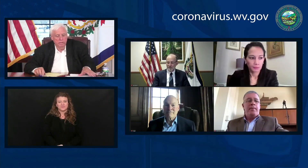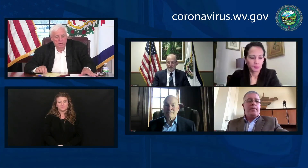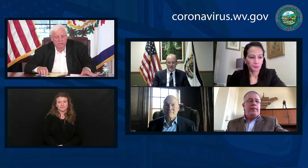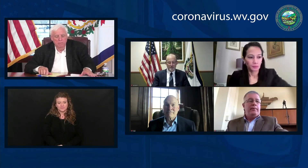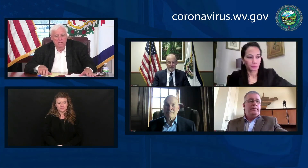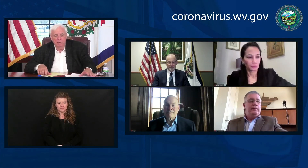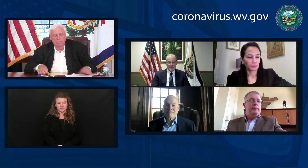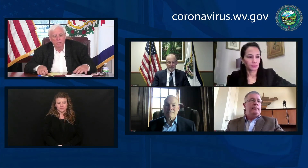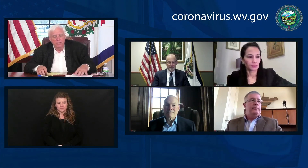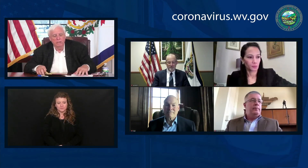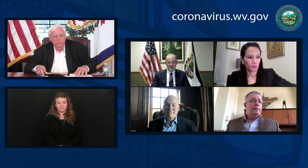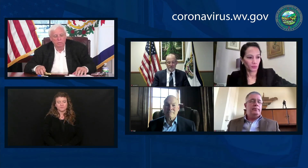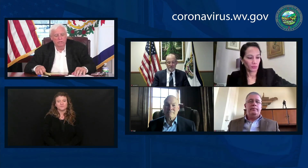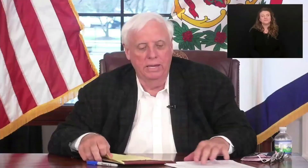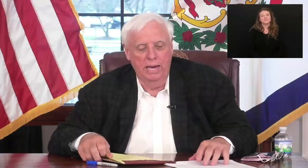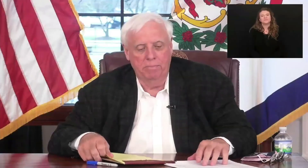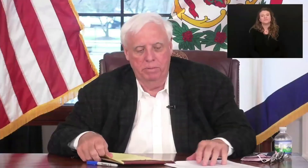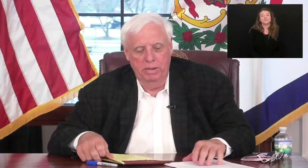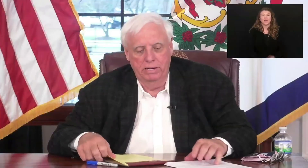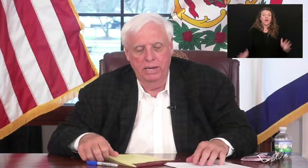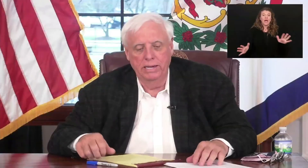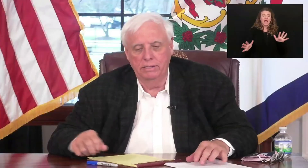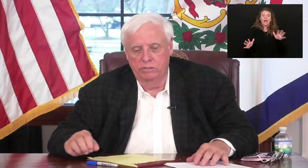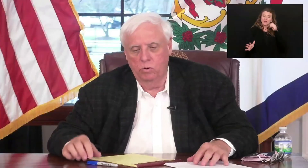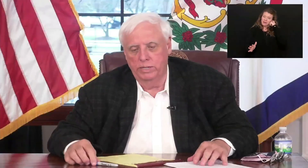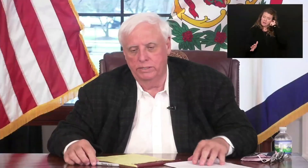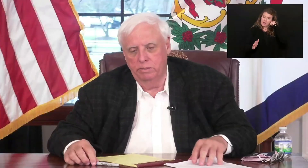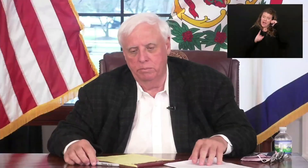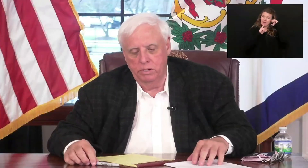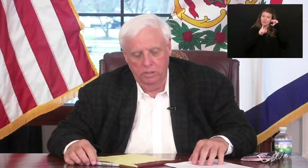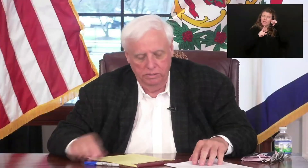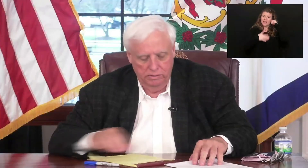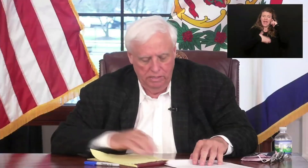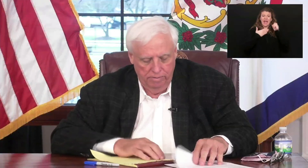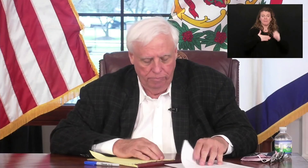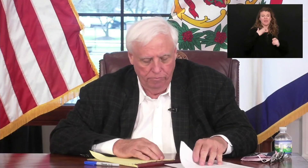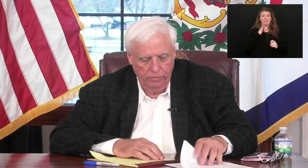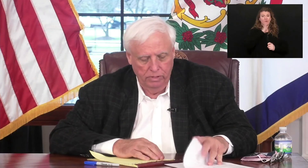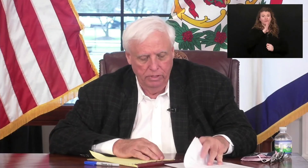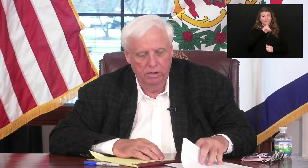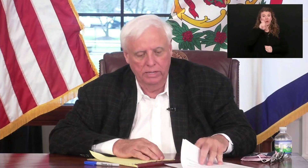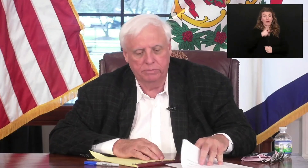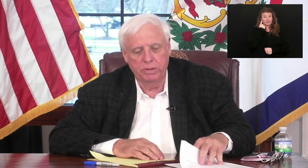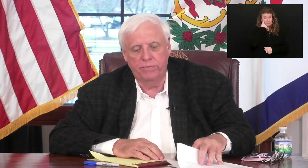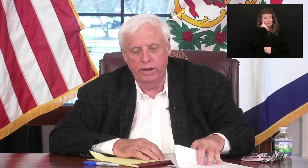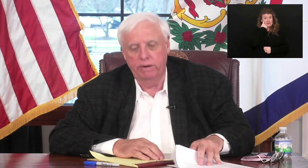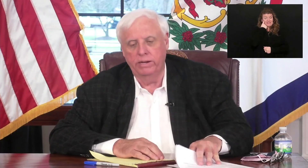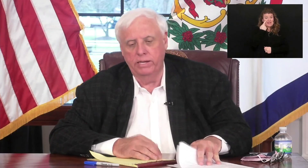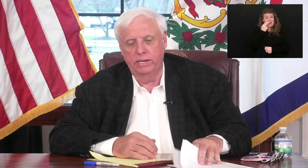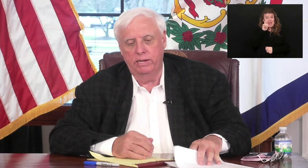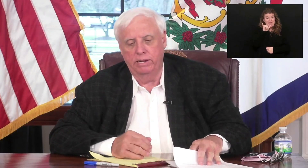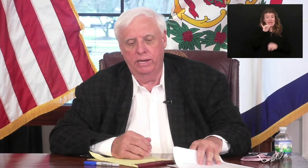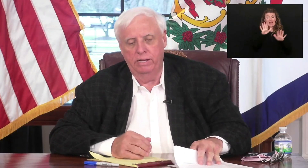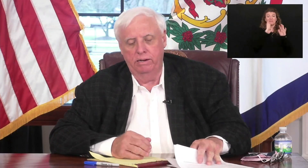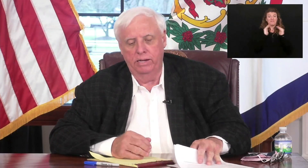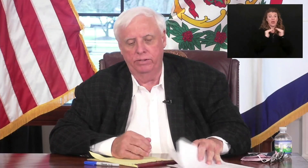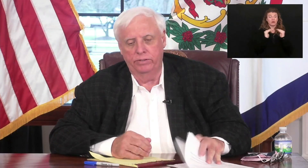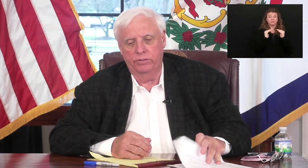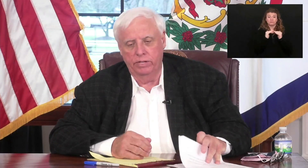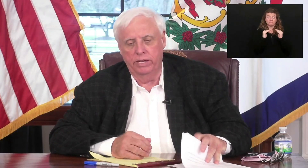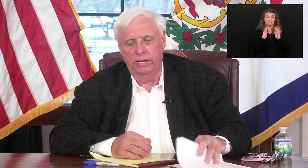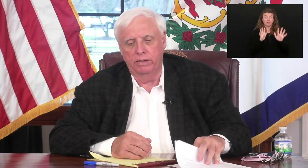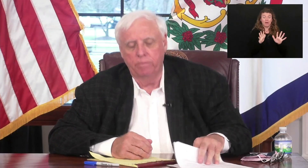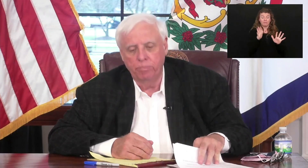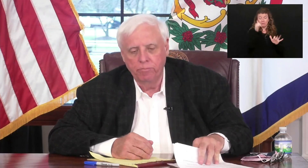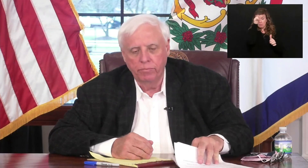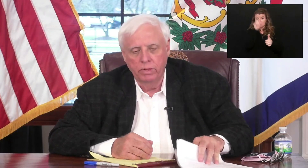Well, I'm really, really happy about Haley's question because, you know, let's be fair again and just